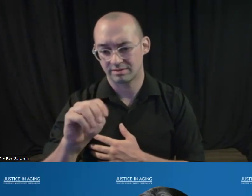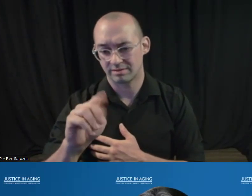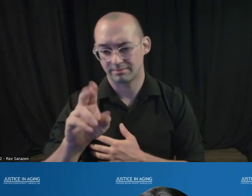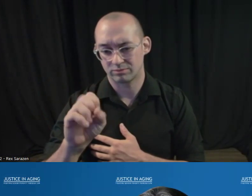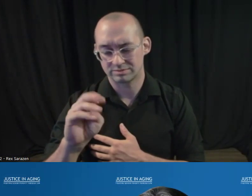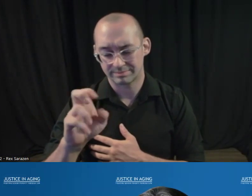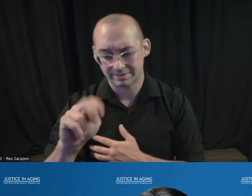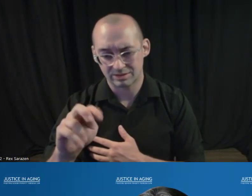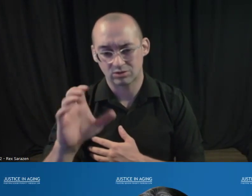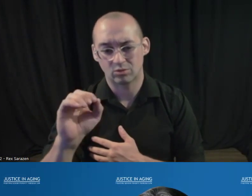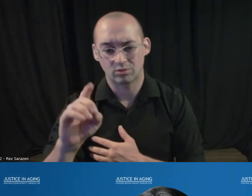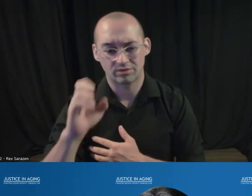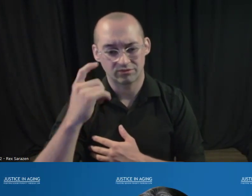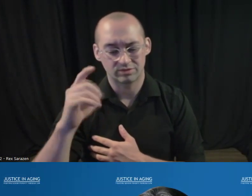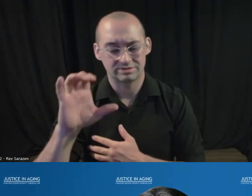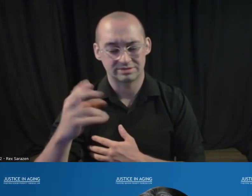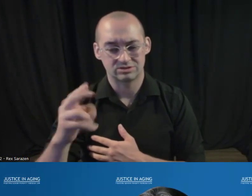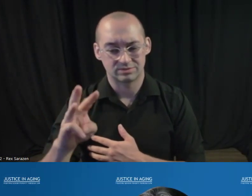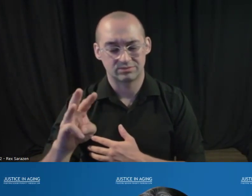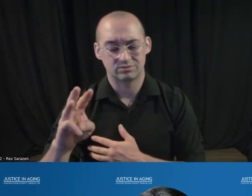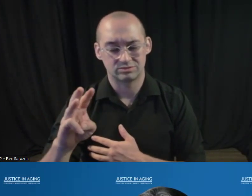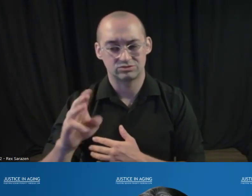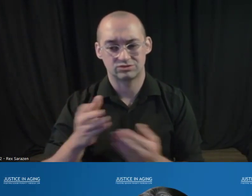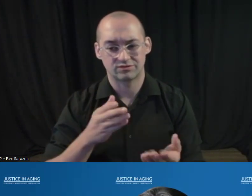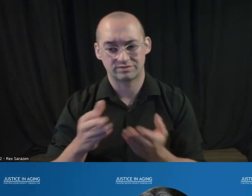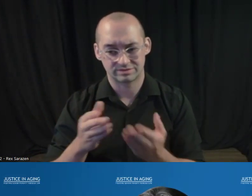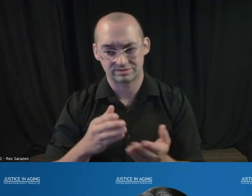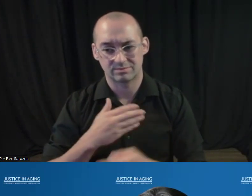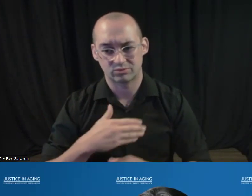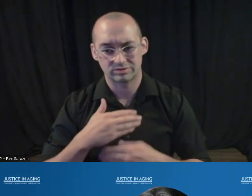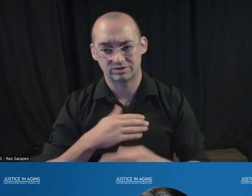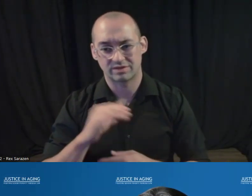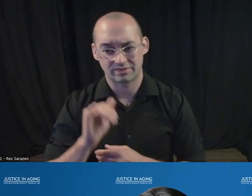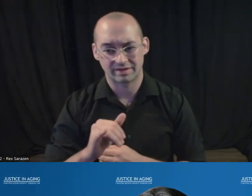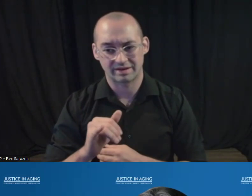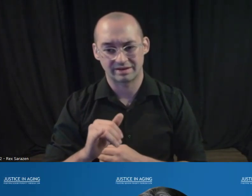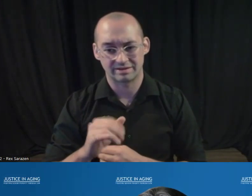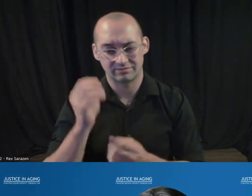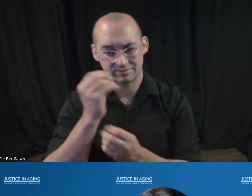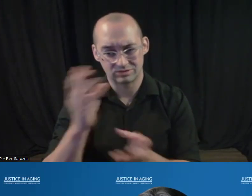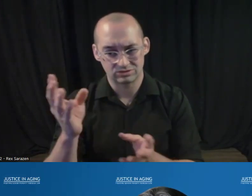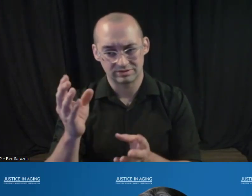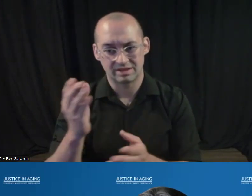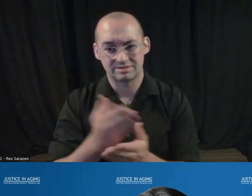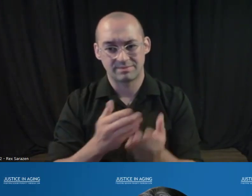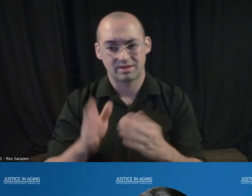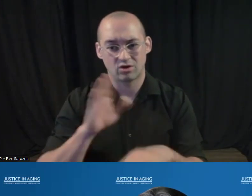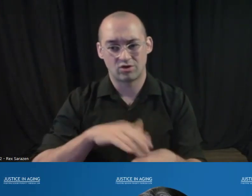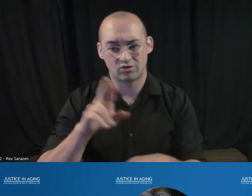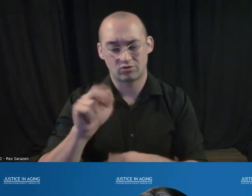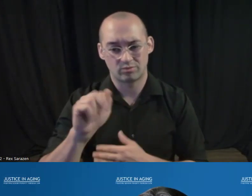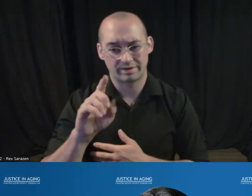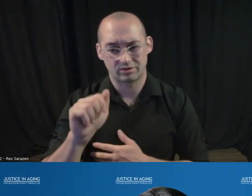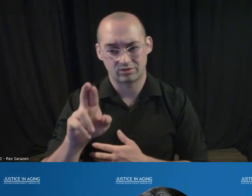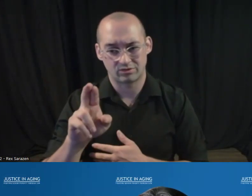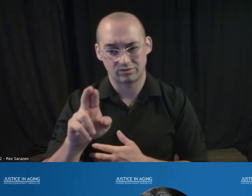CHW services. So I do think we appreciate that input, and it's something that's on our radar, and that we're going to